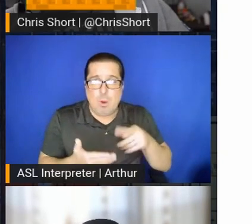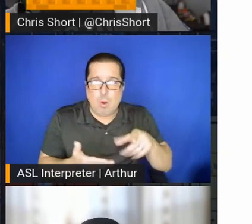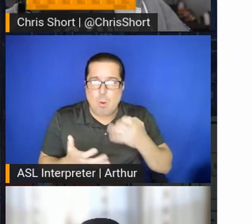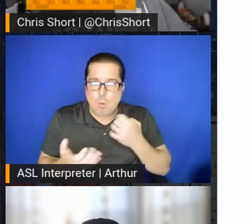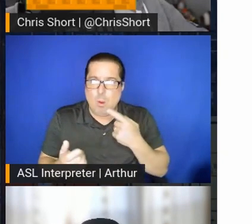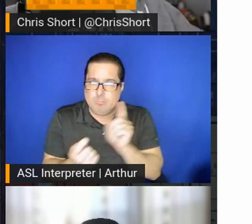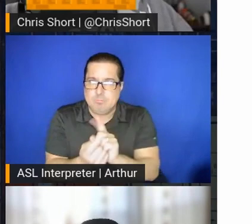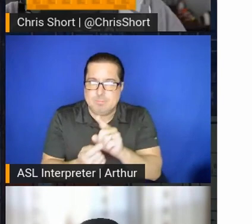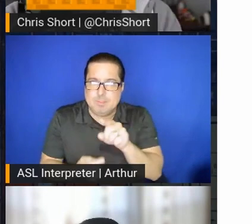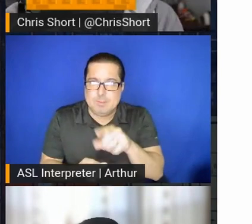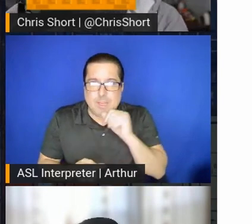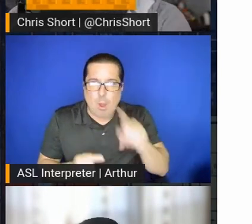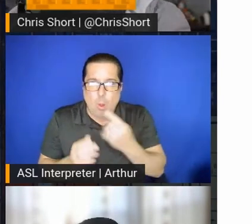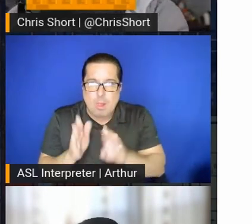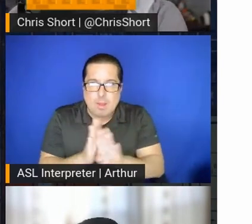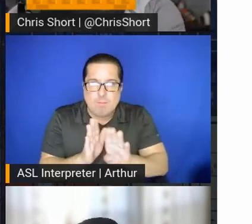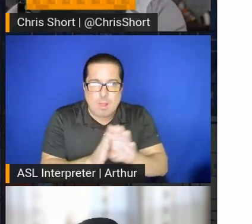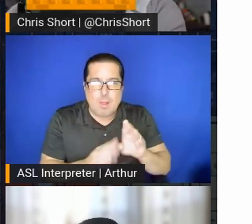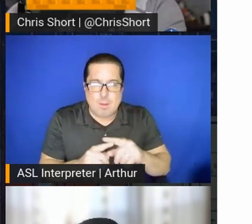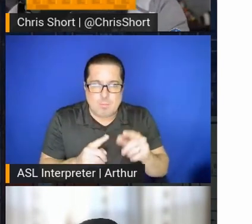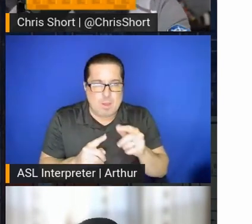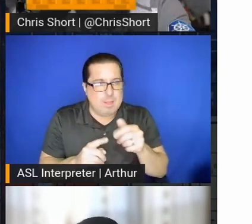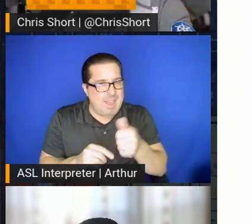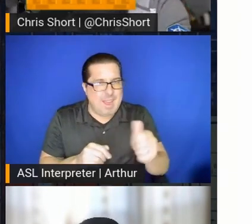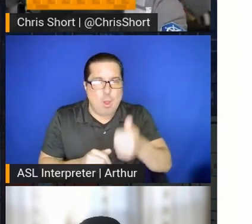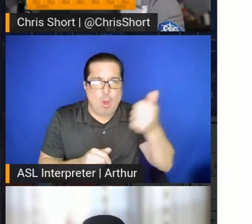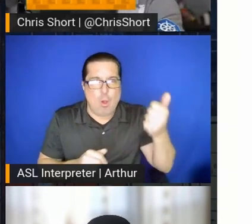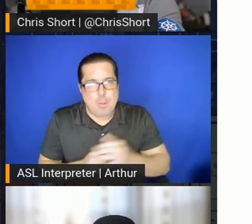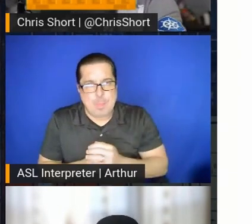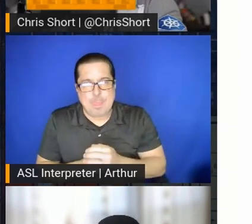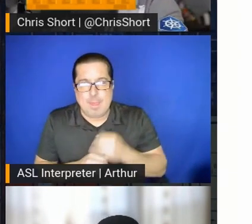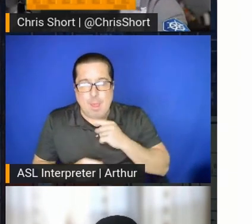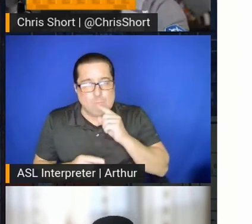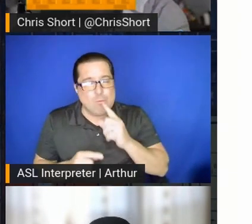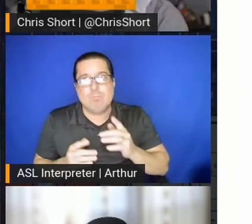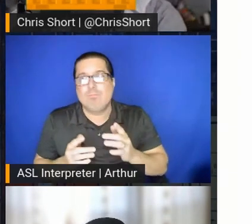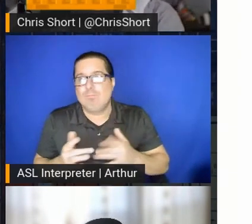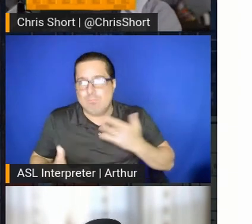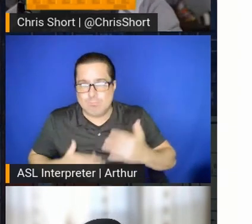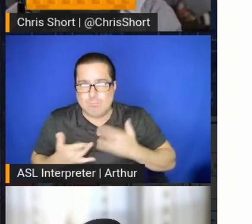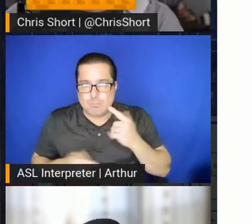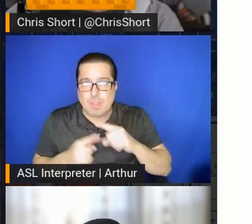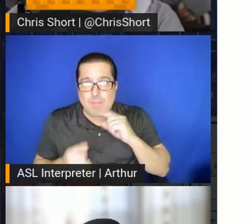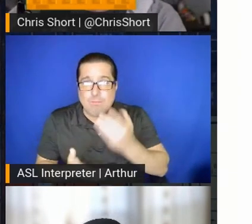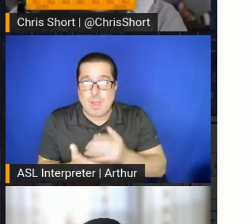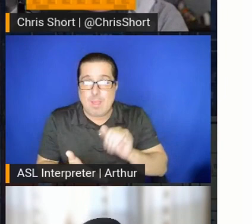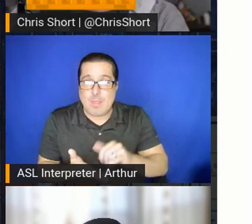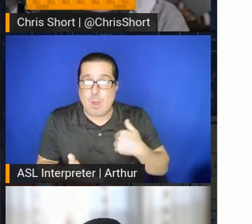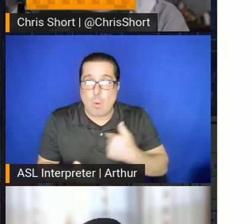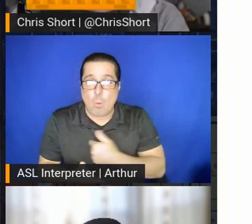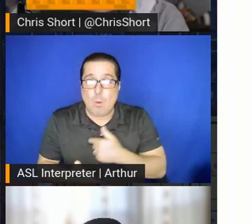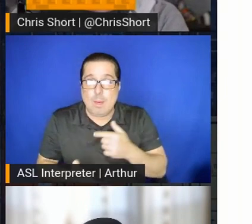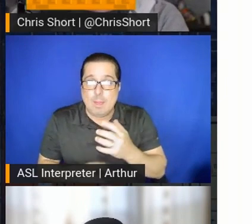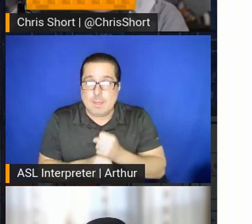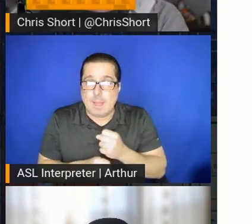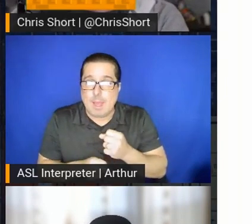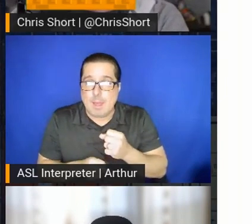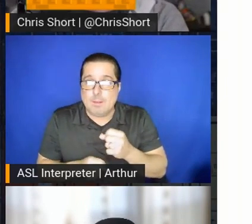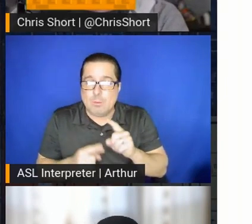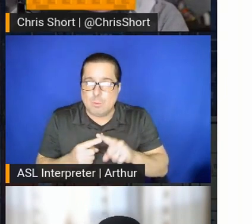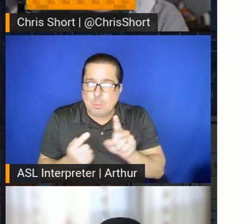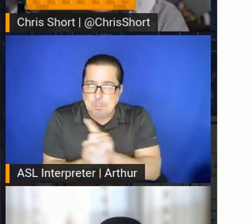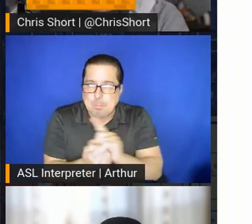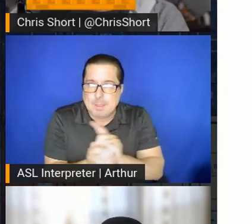just development, any kind of contributions. Right. I'm super excited about the fact that we get to kind of meet